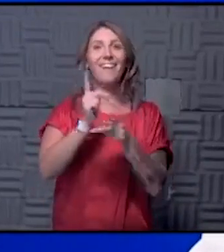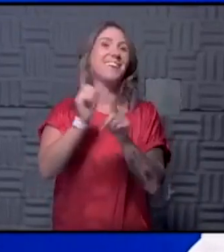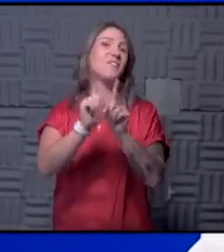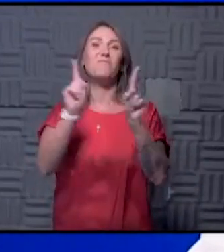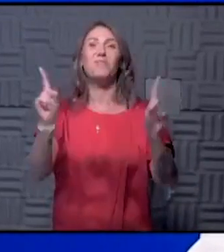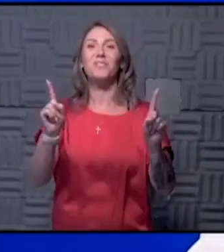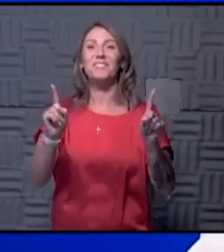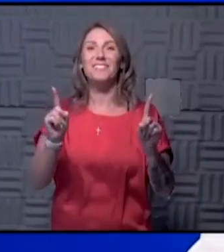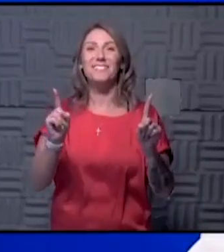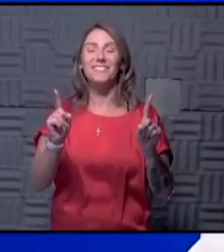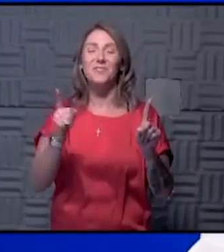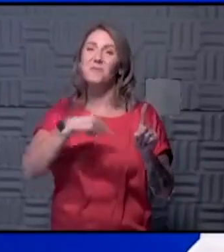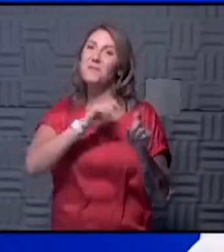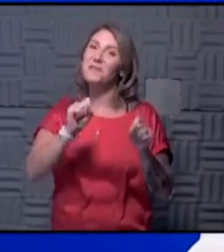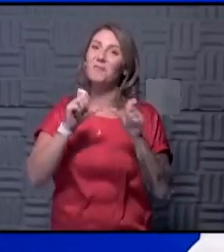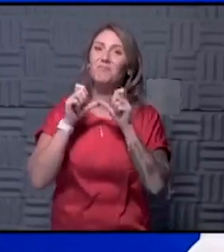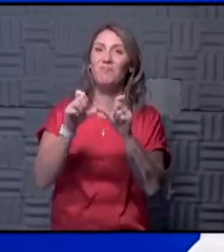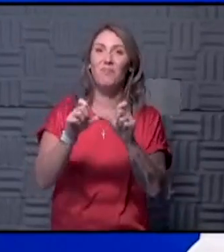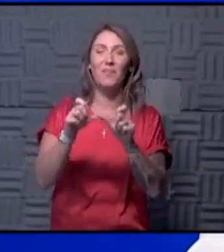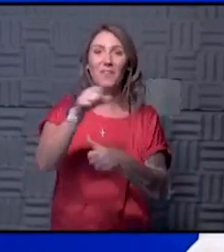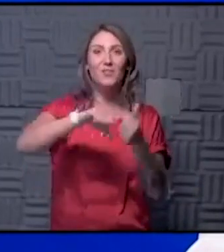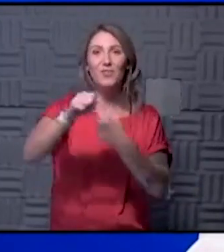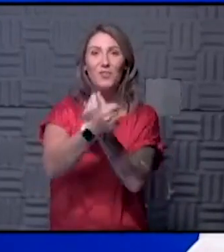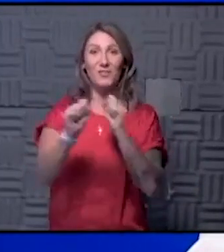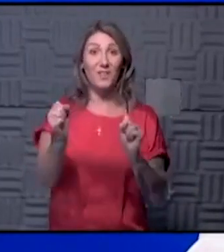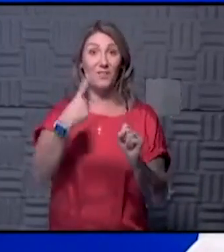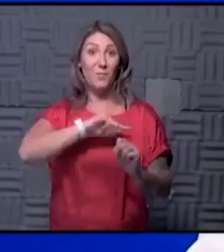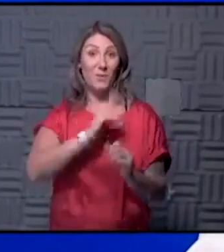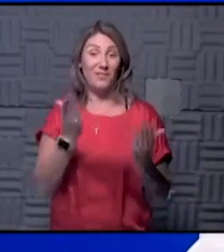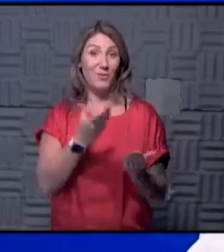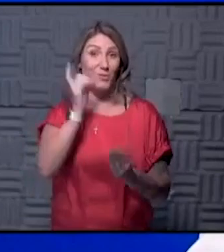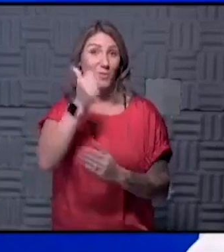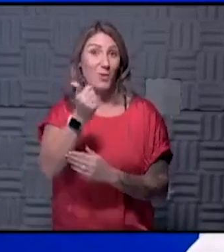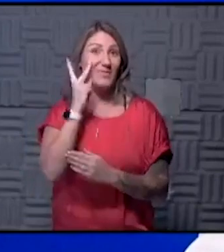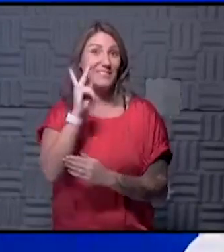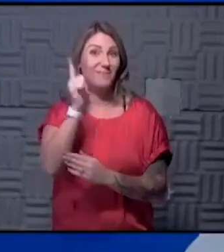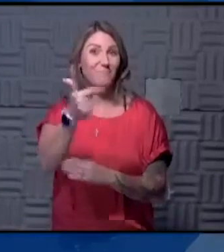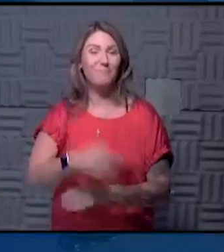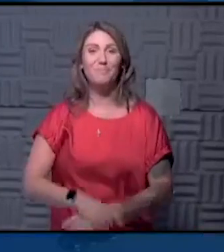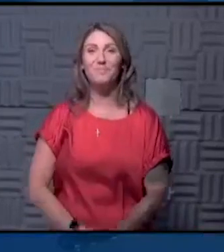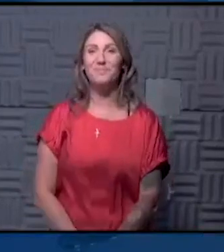keep your distance. We can keep each other safe. We're here tomorrow. We'll see you then.